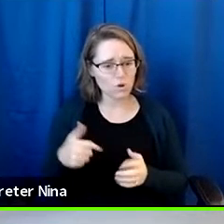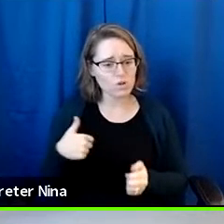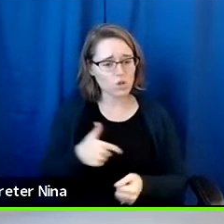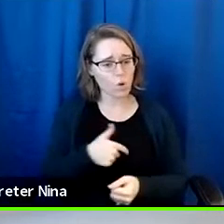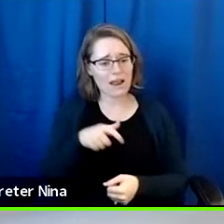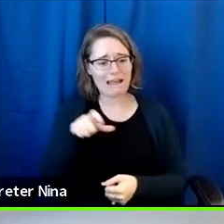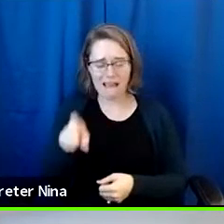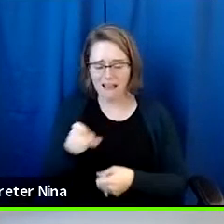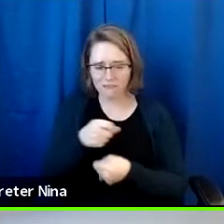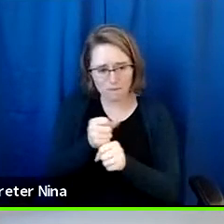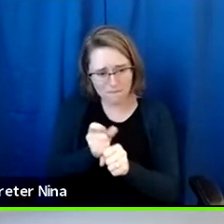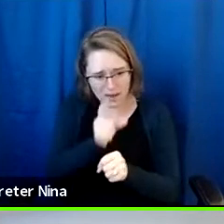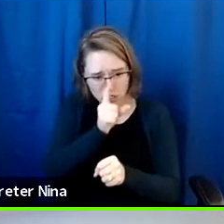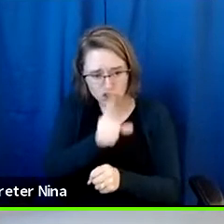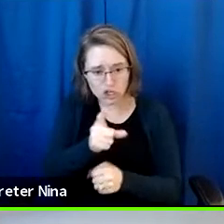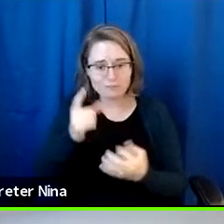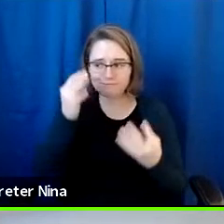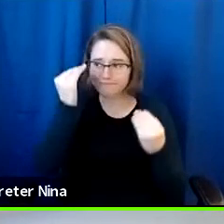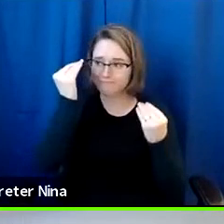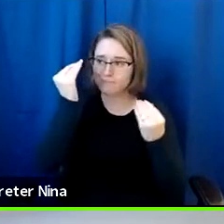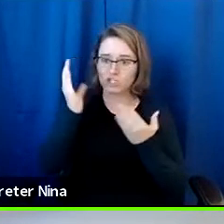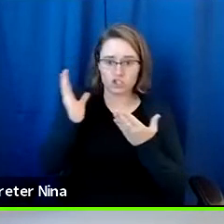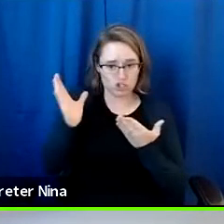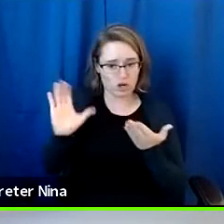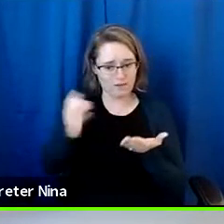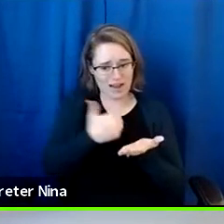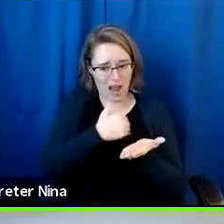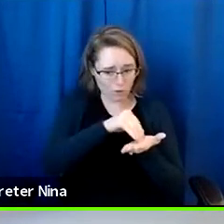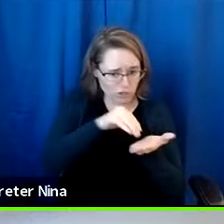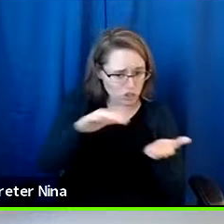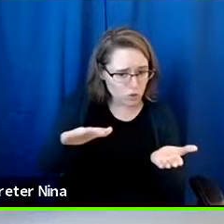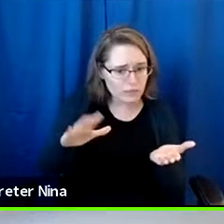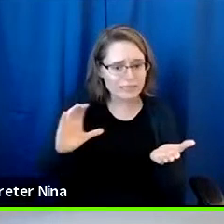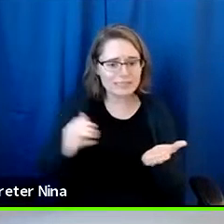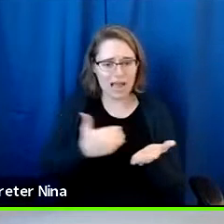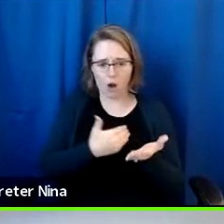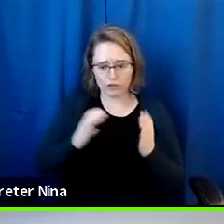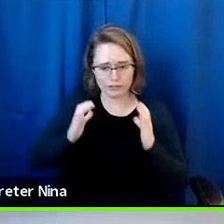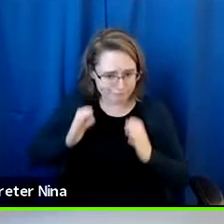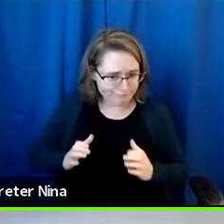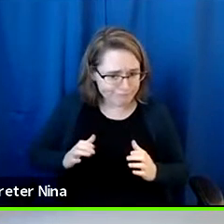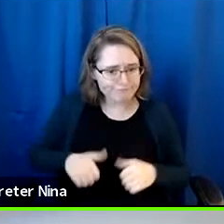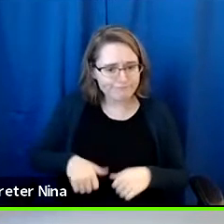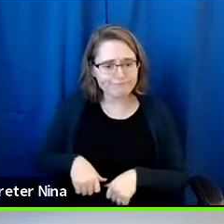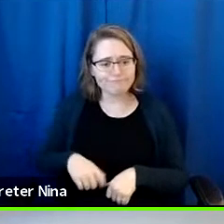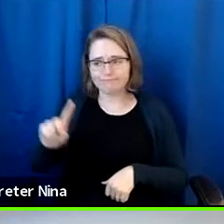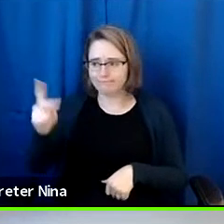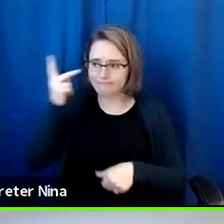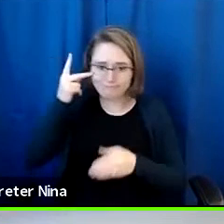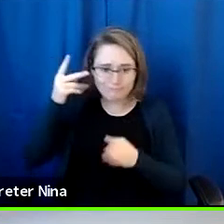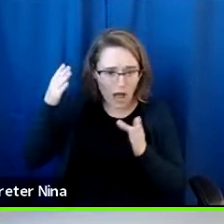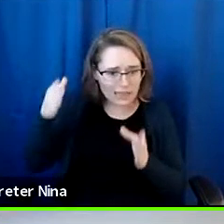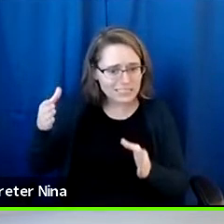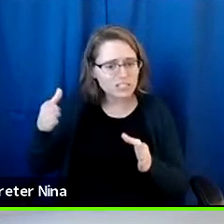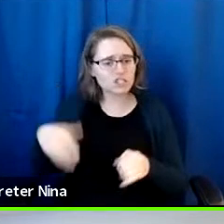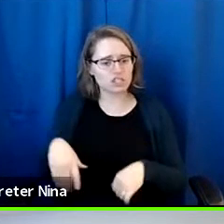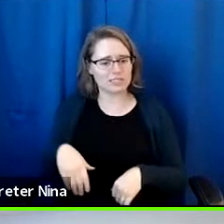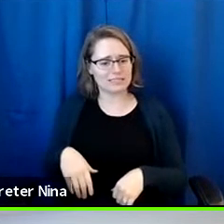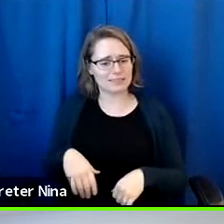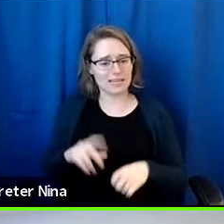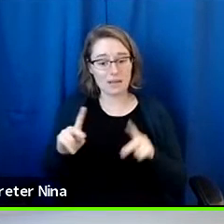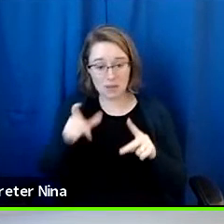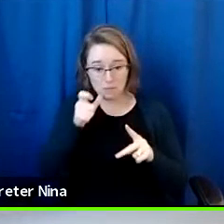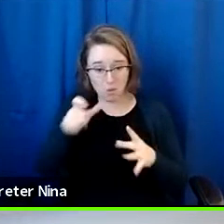that when you're looking at serving your students, the constituents, the politicians, the folks who